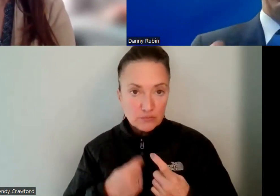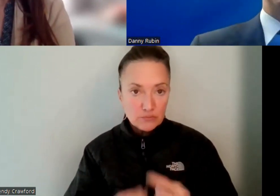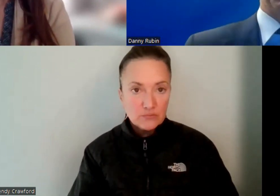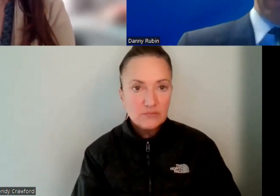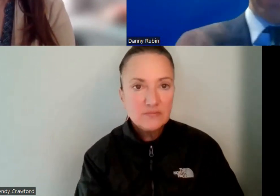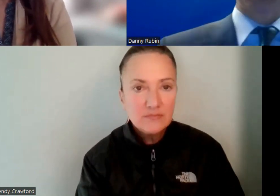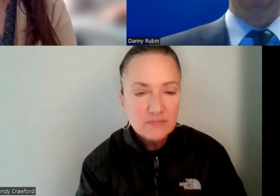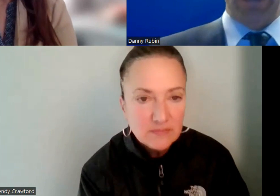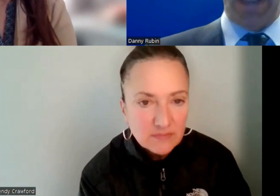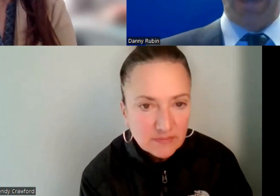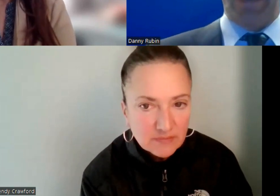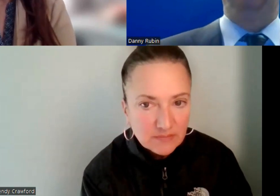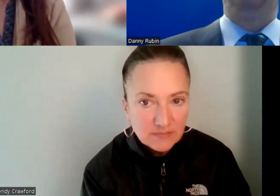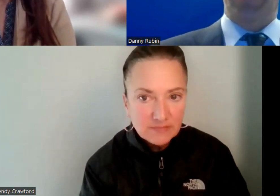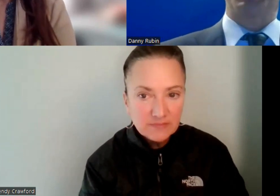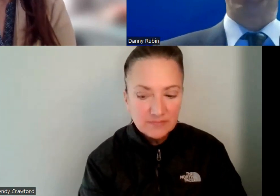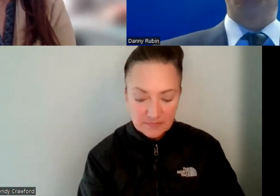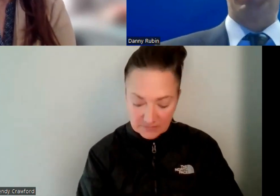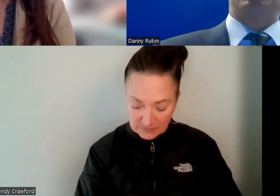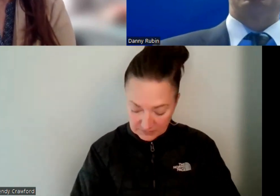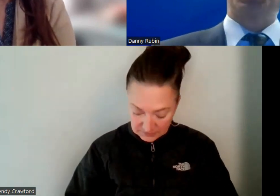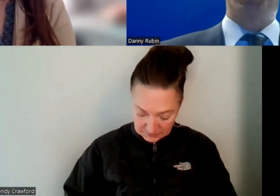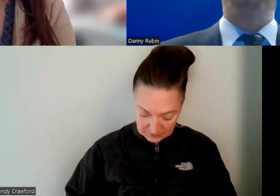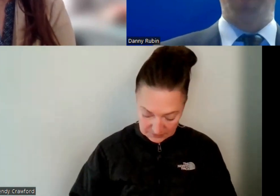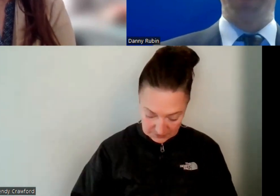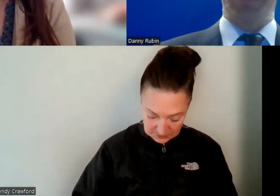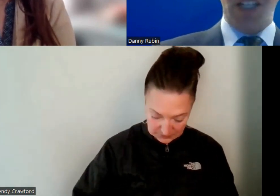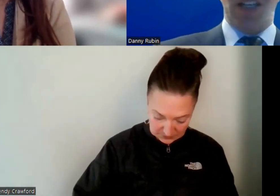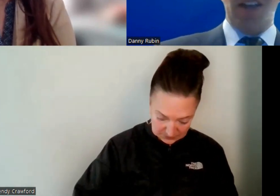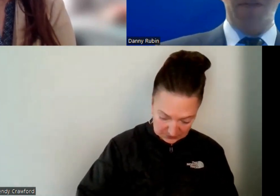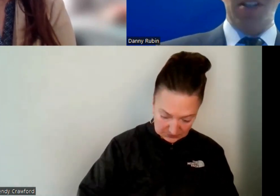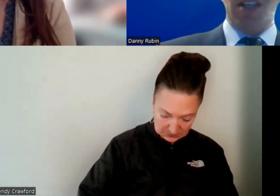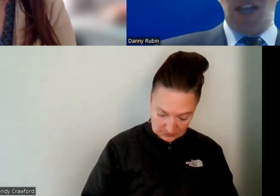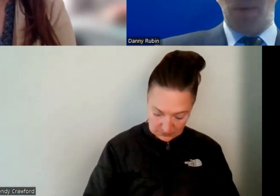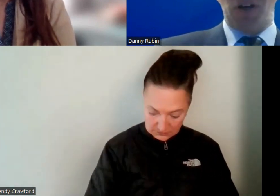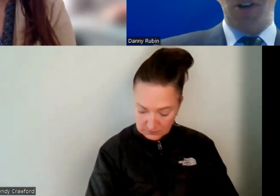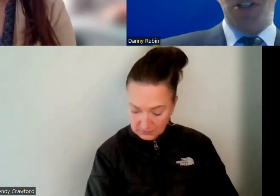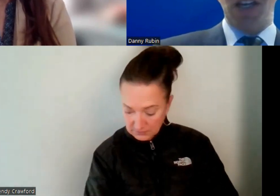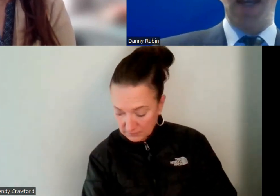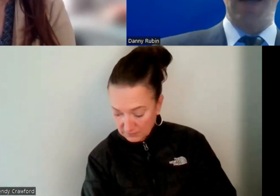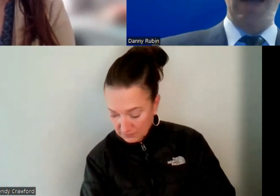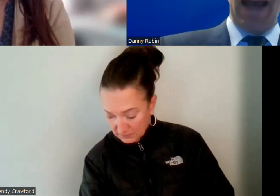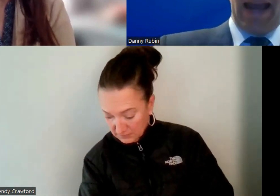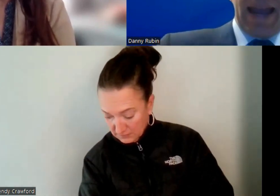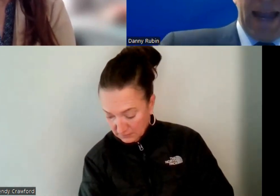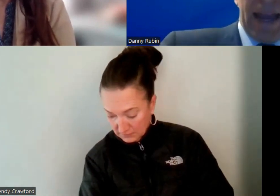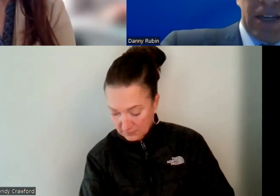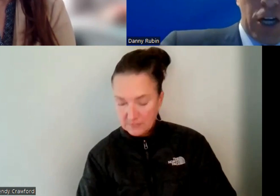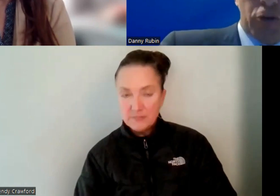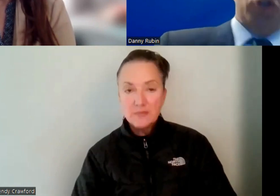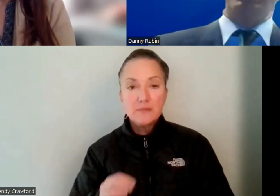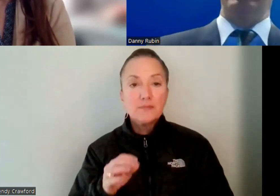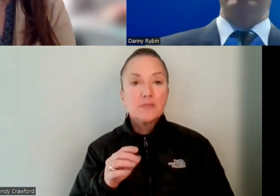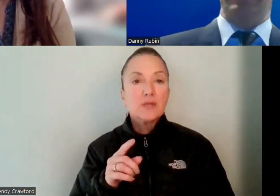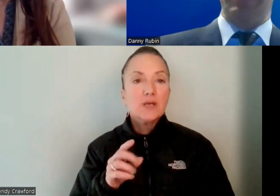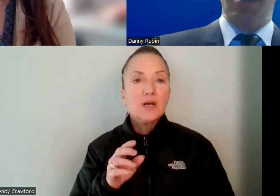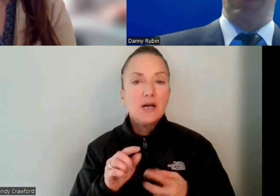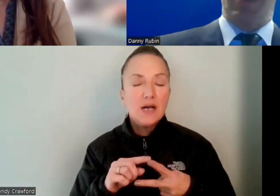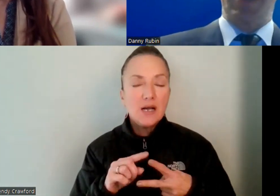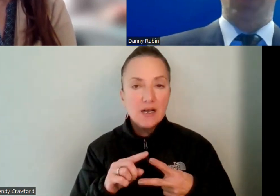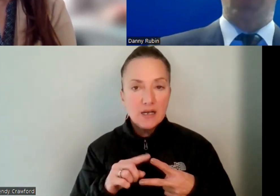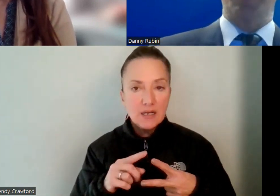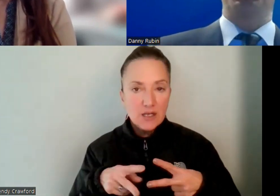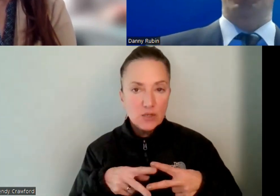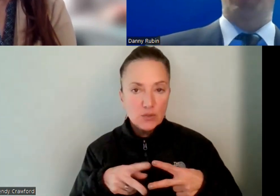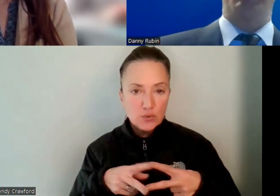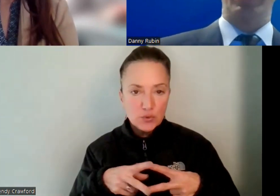people a little bit to ask as many as I can. I'm going to combine questions from Alicia Davis at Temple University and Crystal Payton at